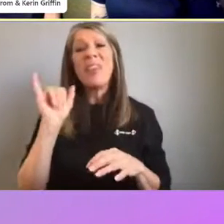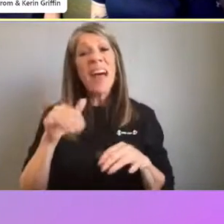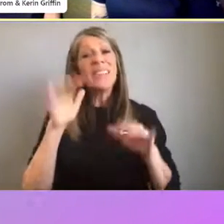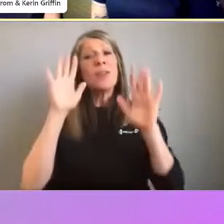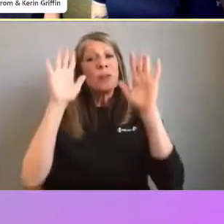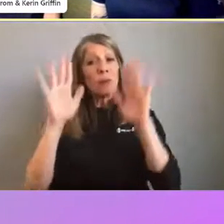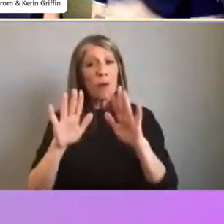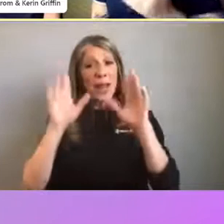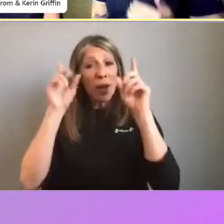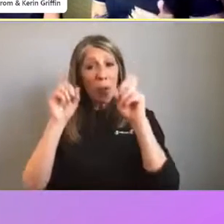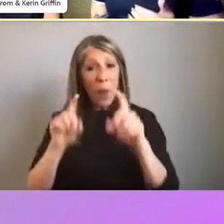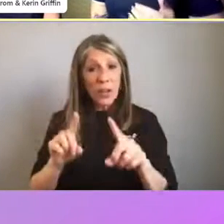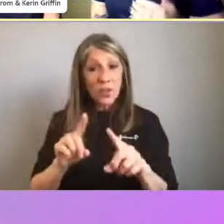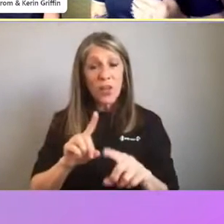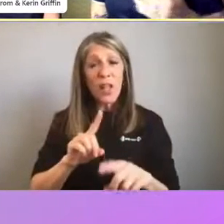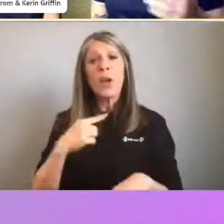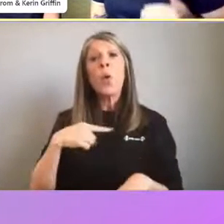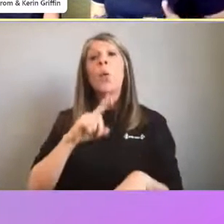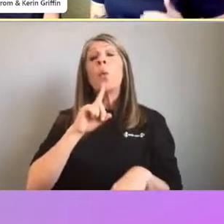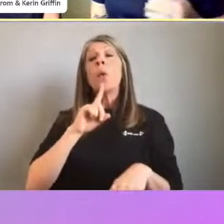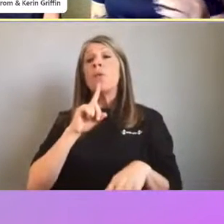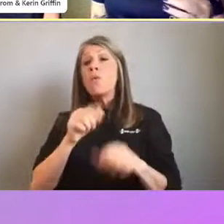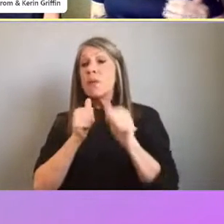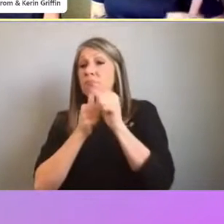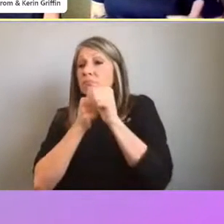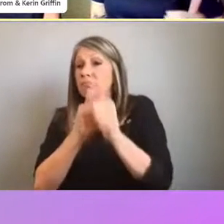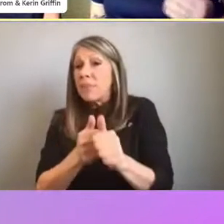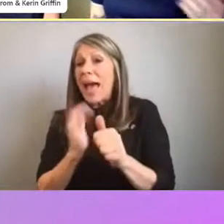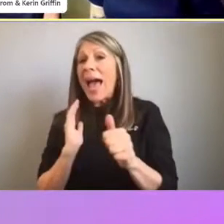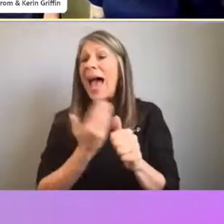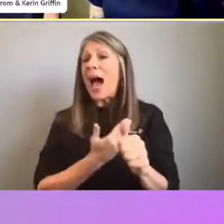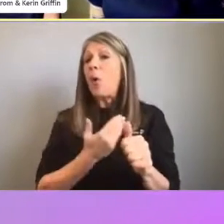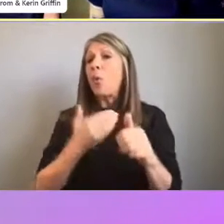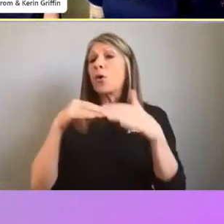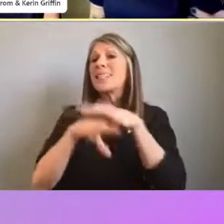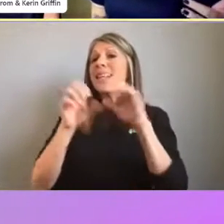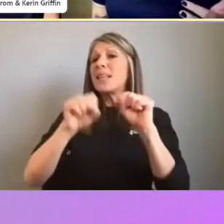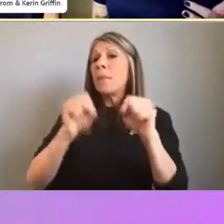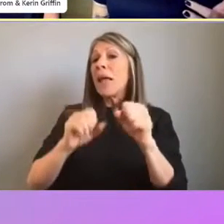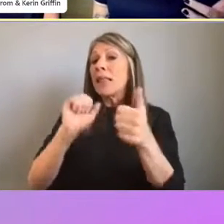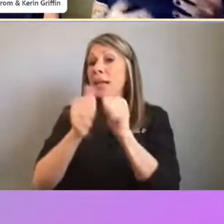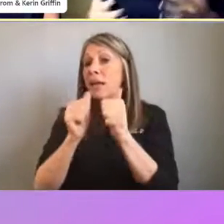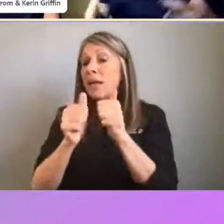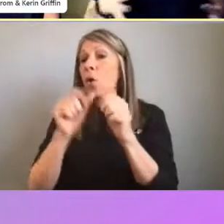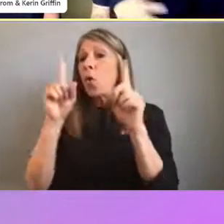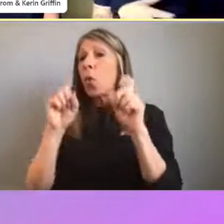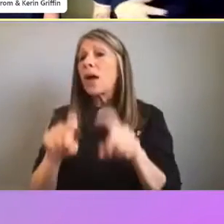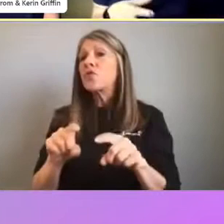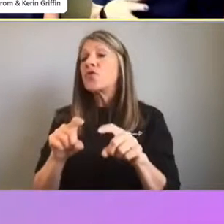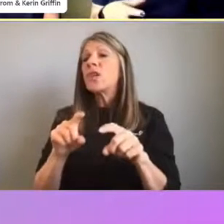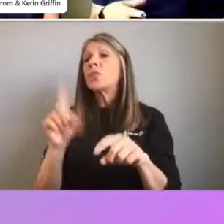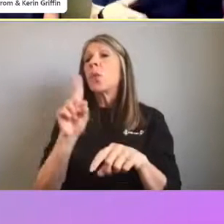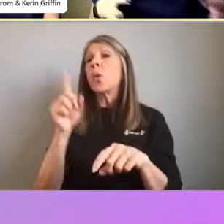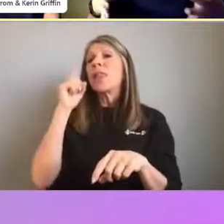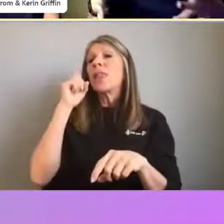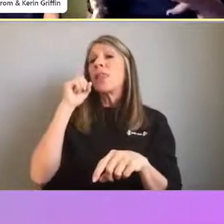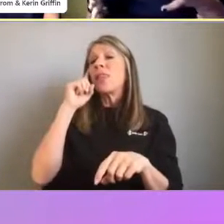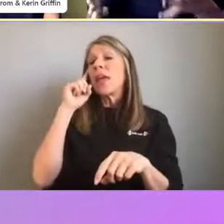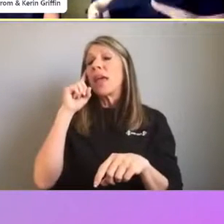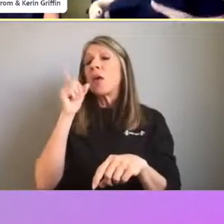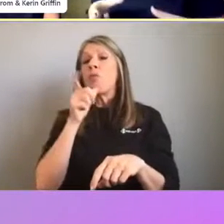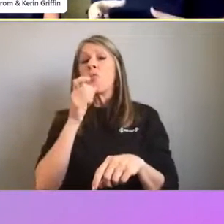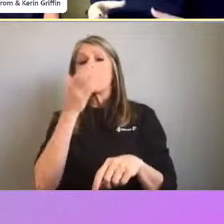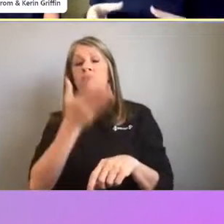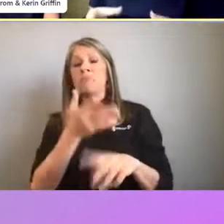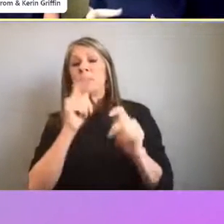And we tailor our accessibility bowl questions to where we think that team was. So